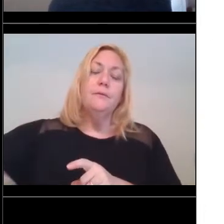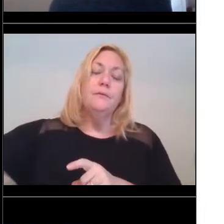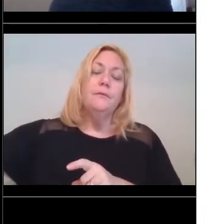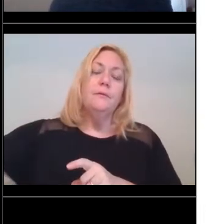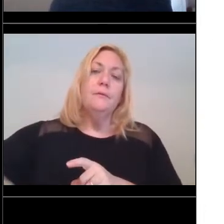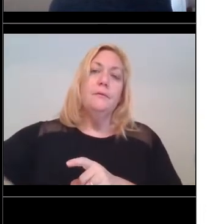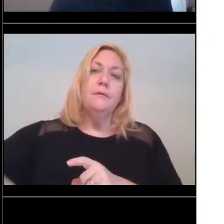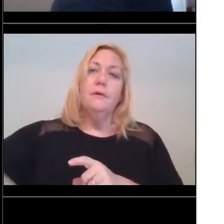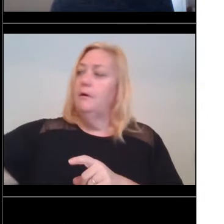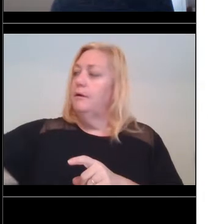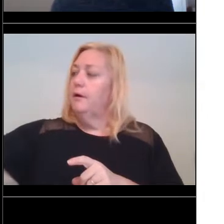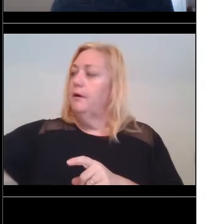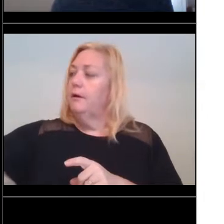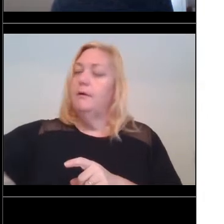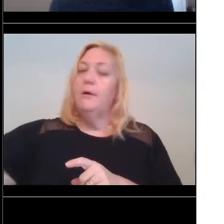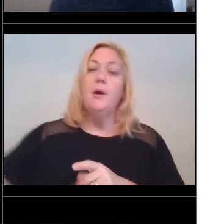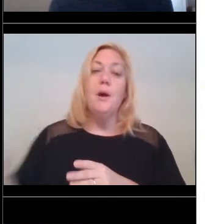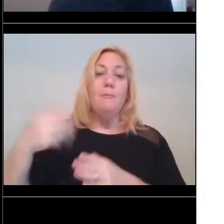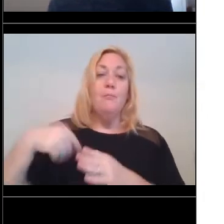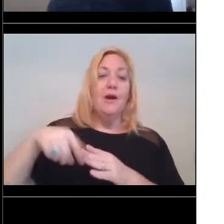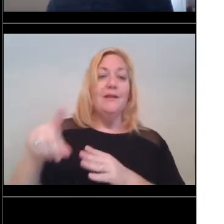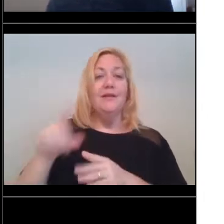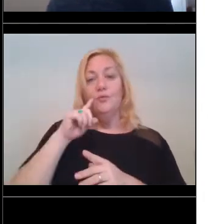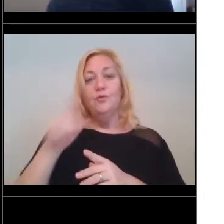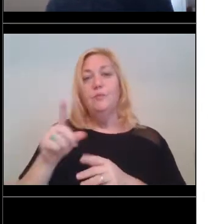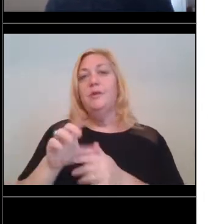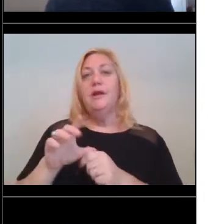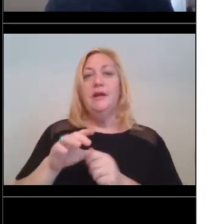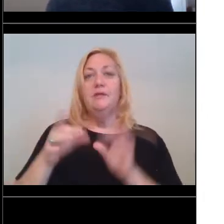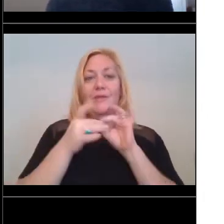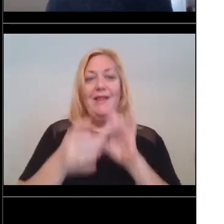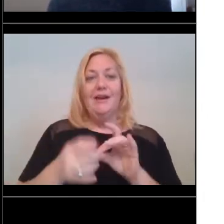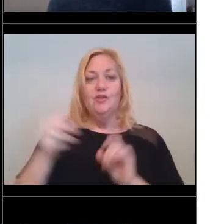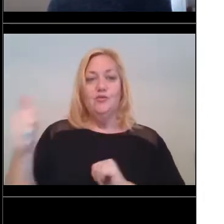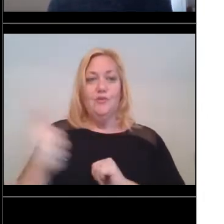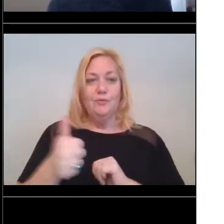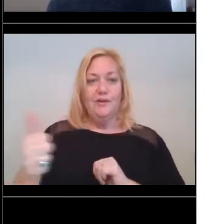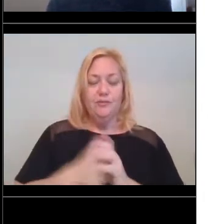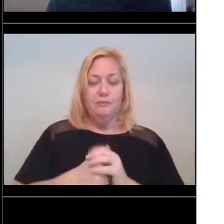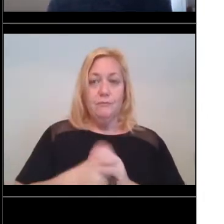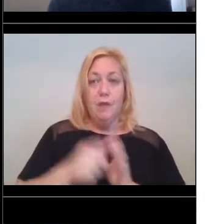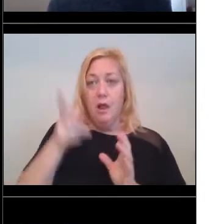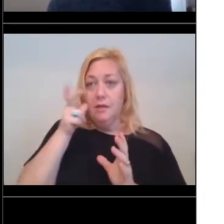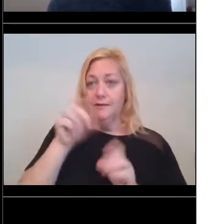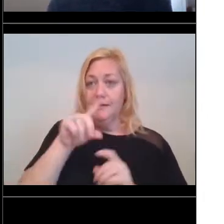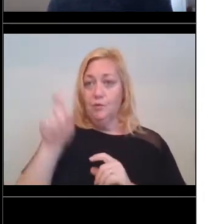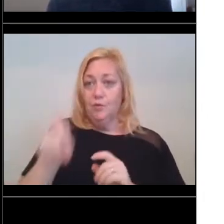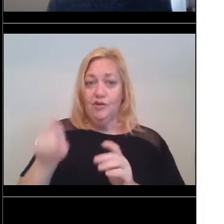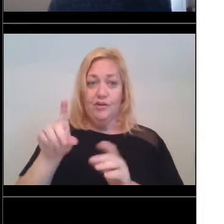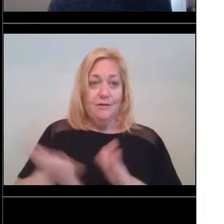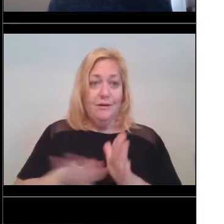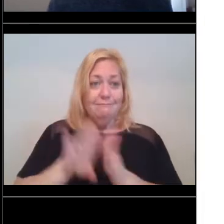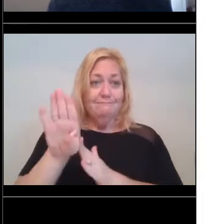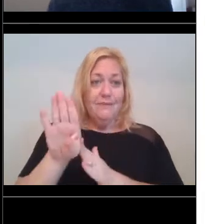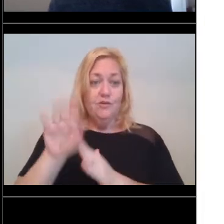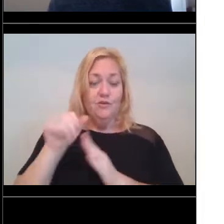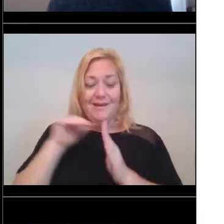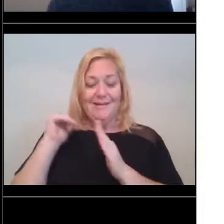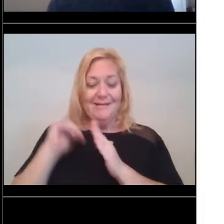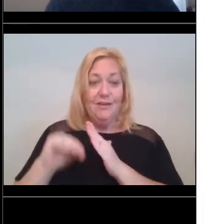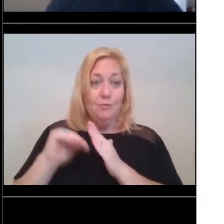opportunities, needs, and challenges related to transportation. So the listening sessions are designed to be